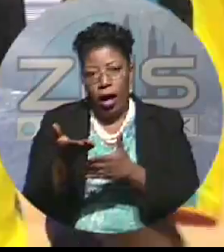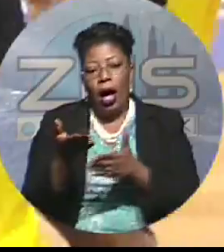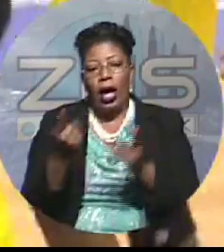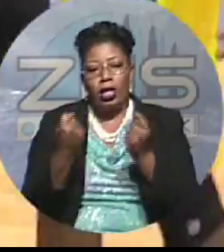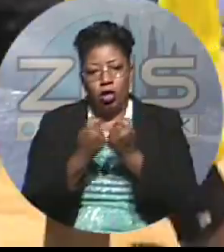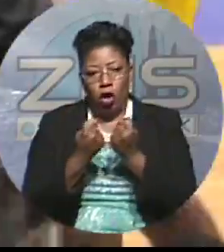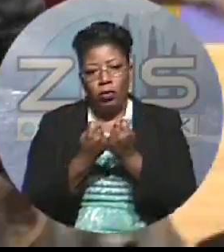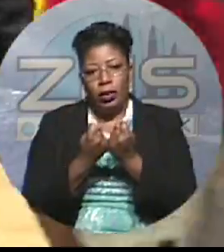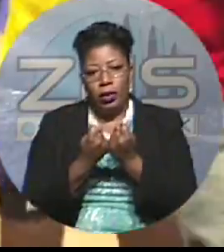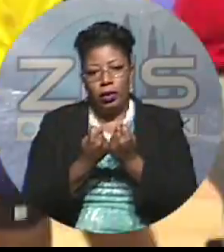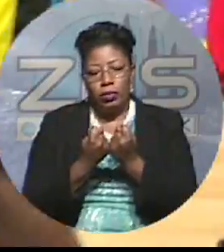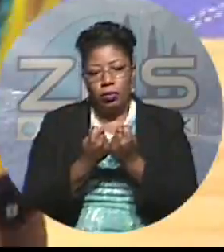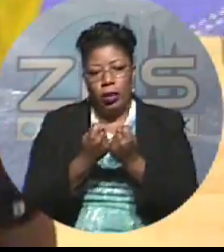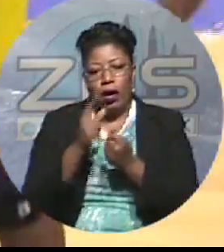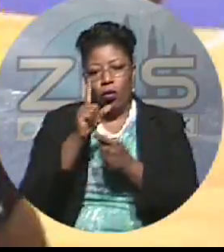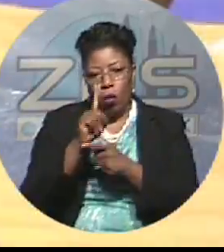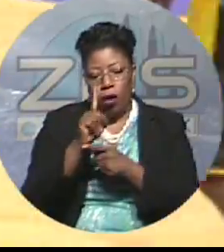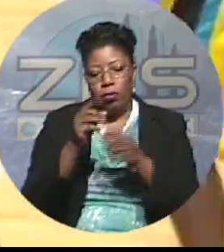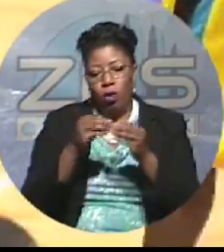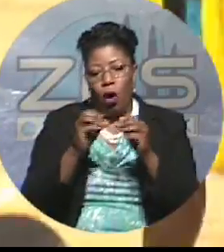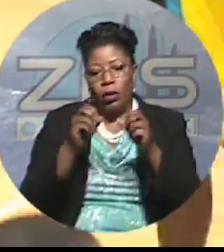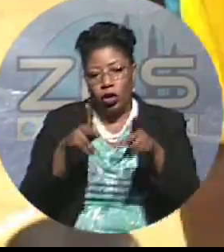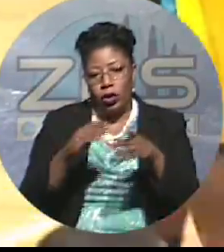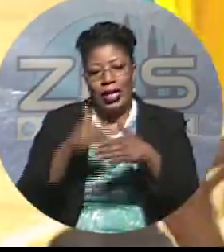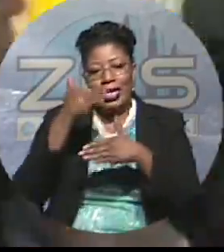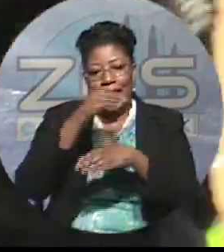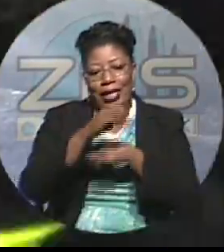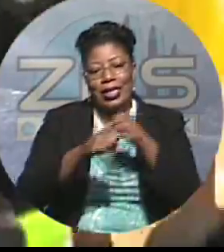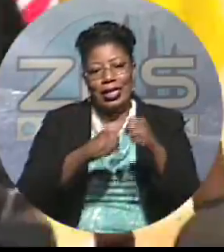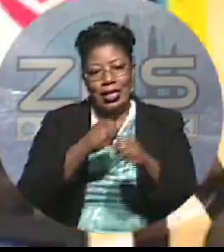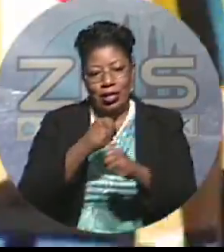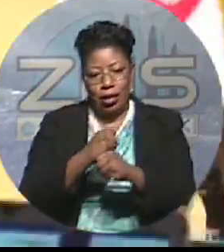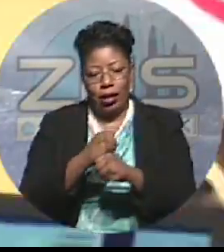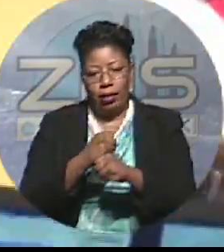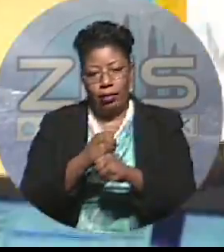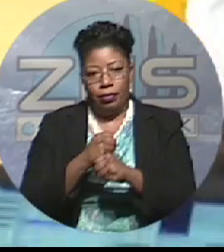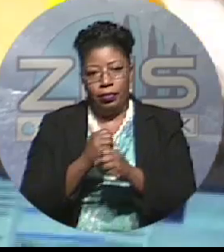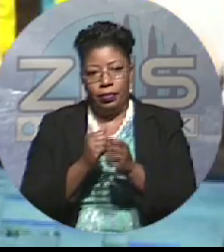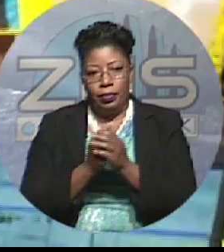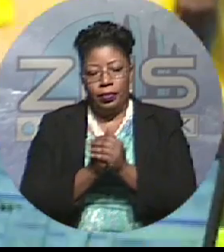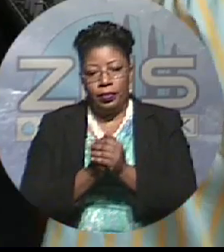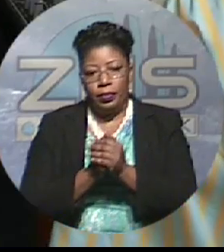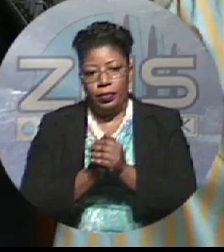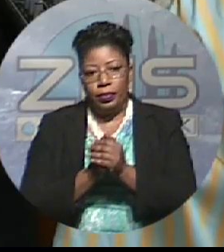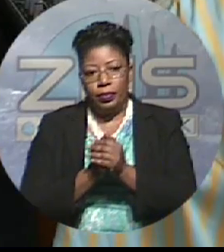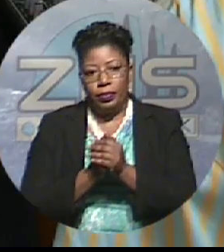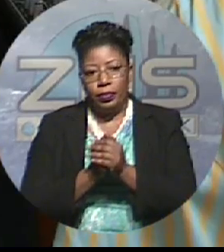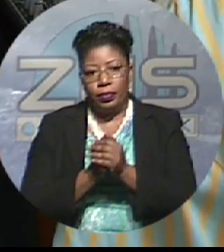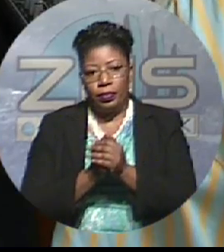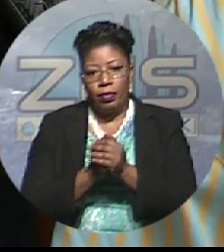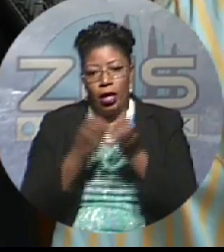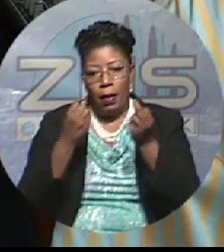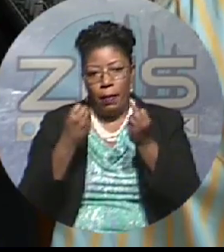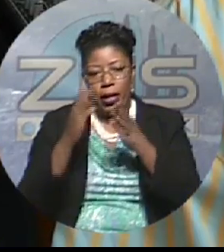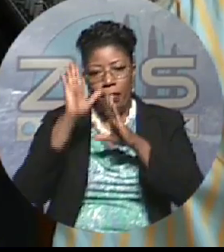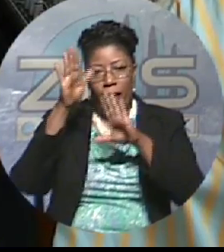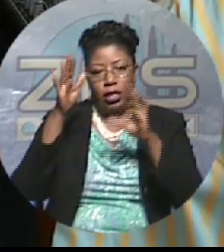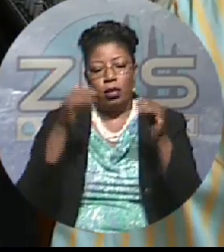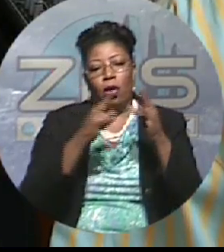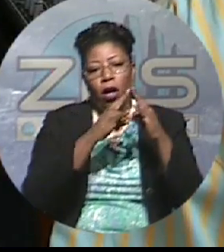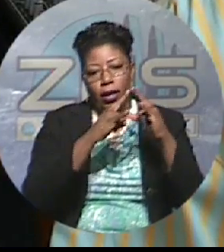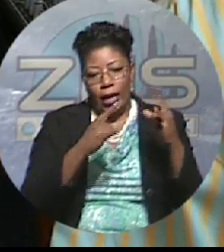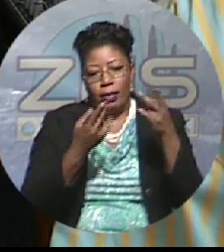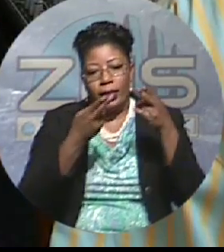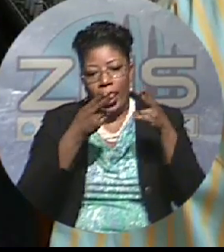next year in Colombia. In Panama City, reporting for ZNS Total Sports, I am Julian Gibson. A number of basketball camps taking